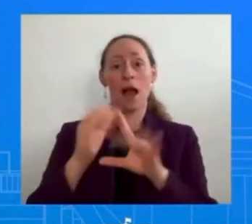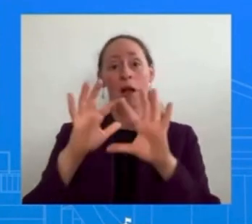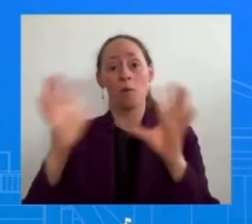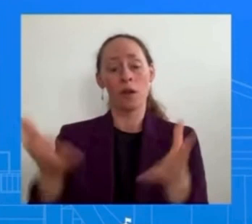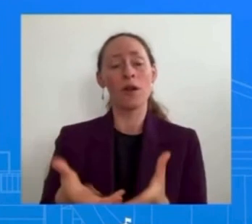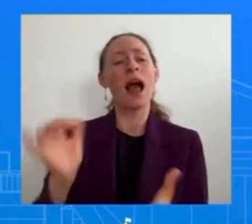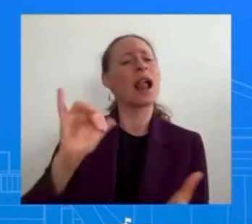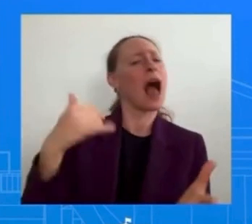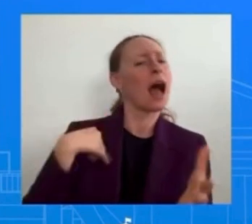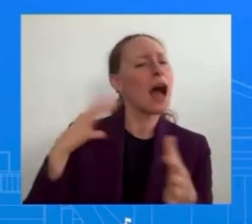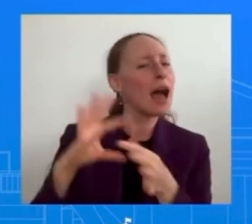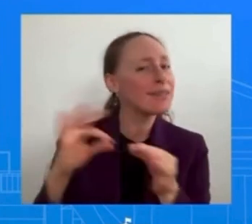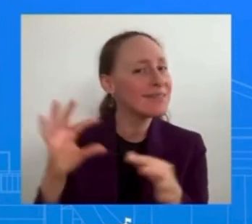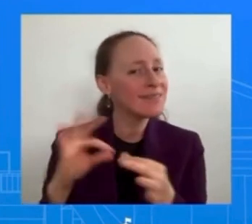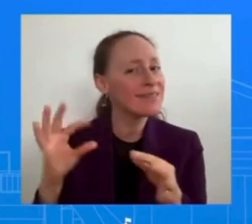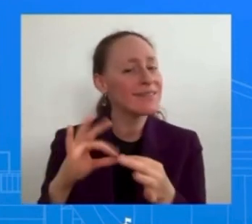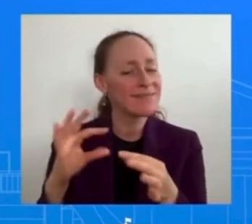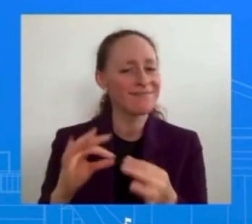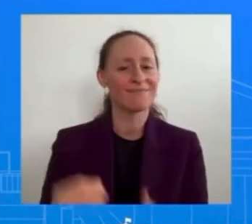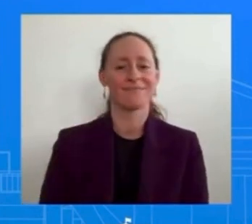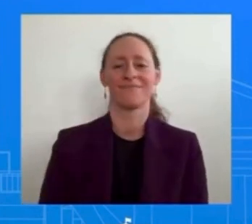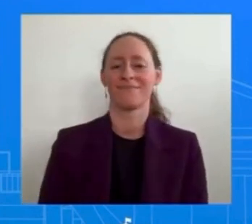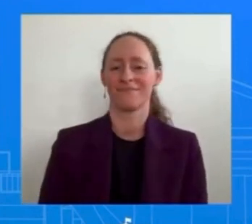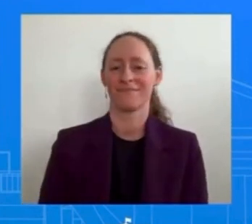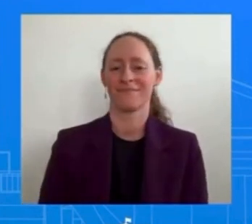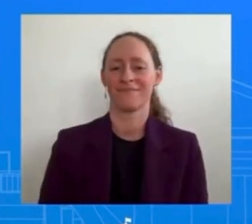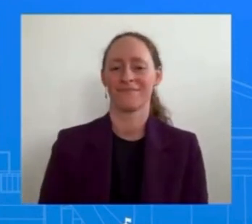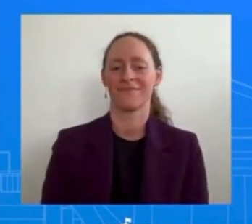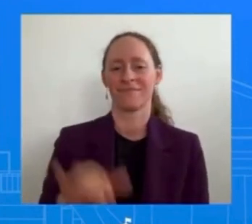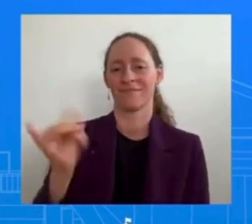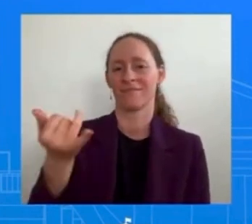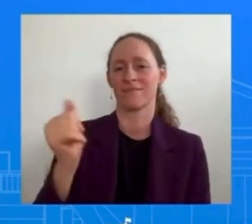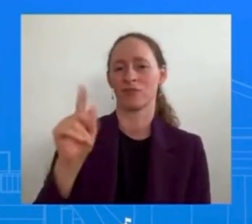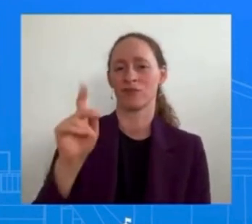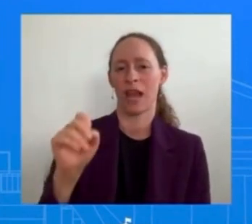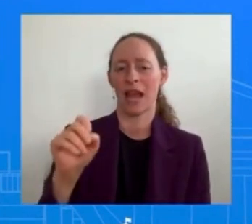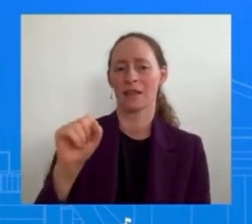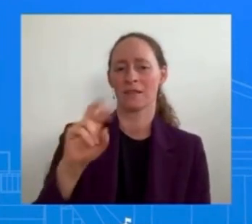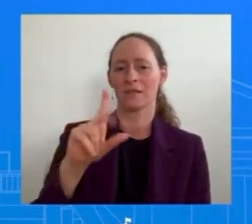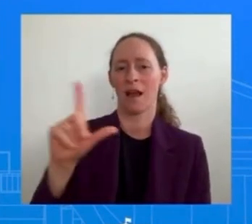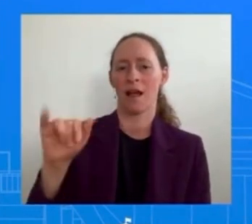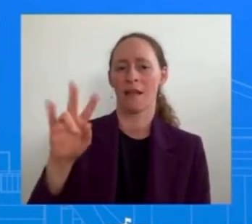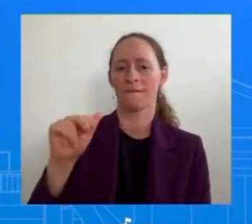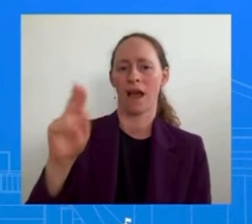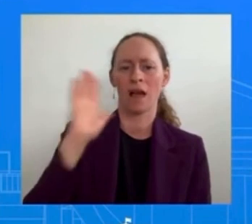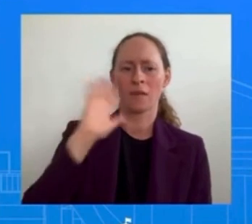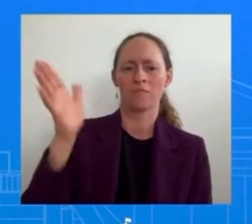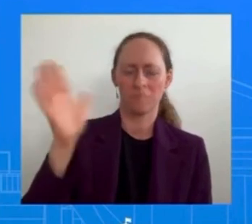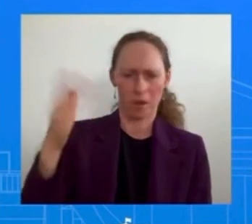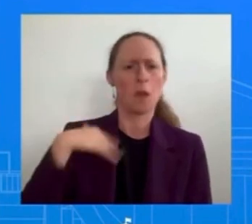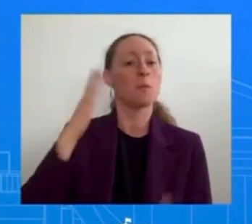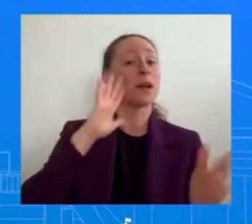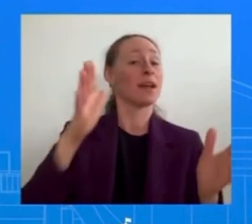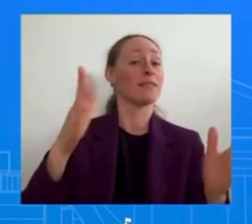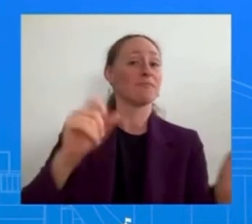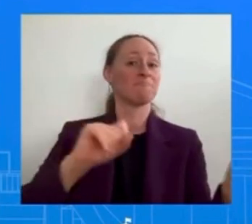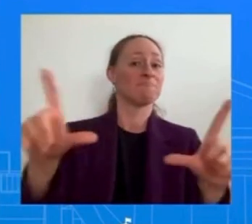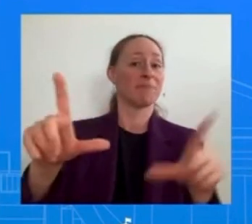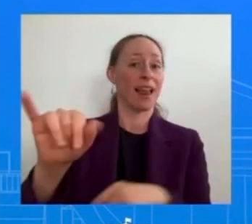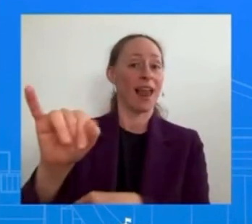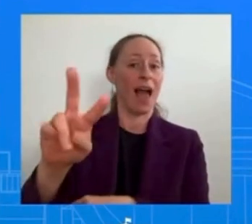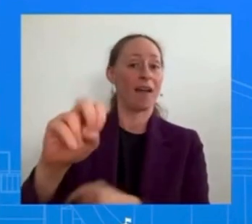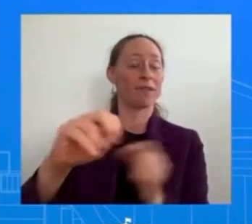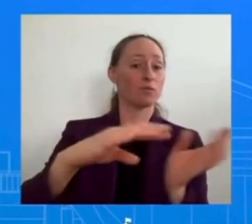be addressing the pool, and certainly we'll be able to live stream that for all of you. The president said last week that he is going to be going soon